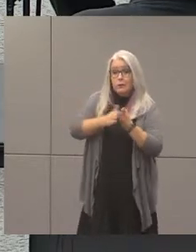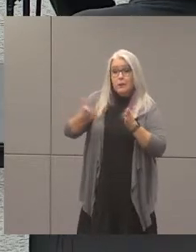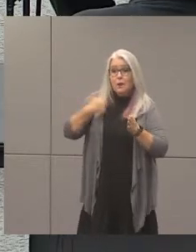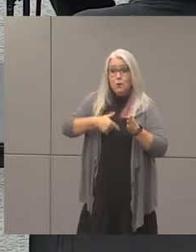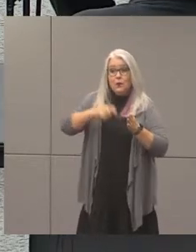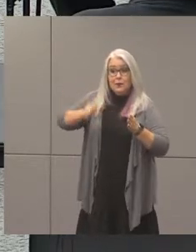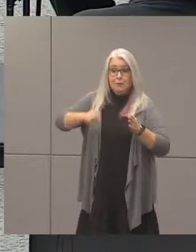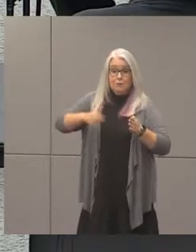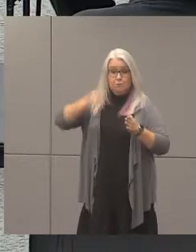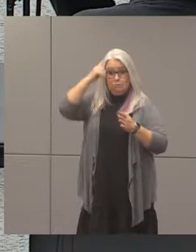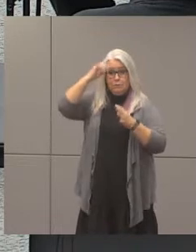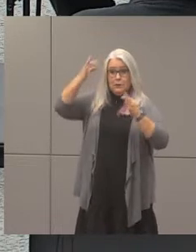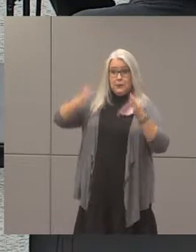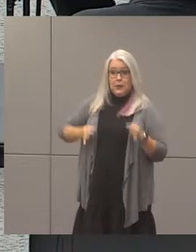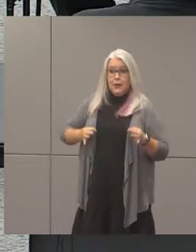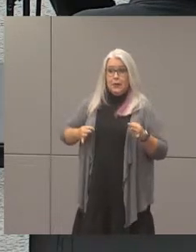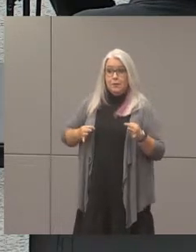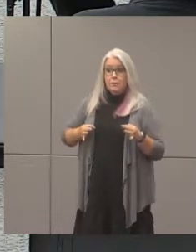with them to